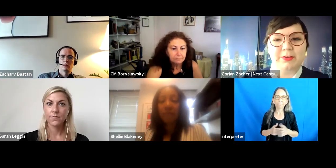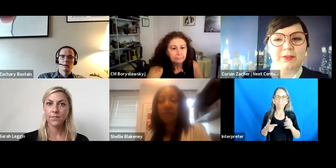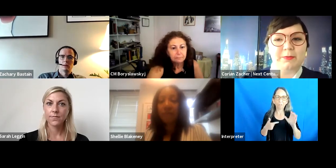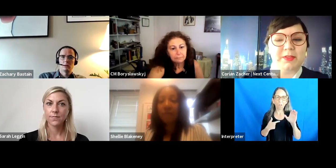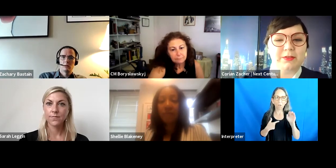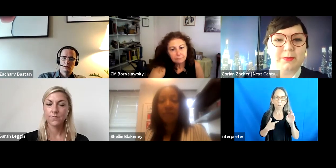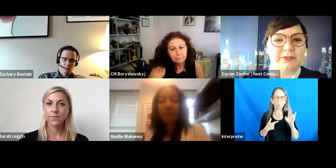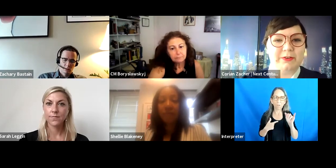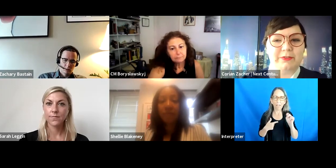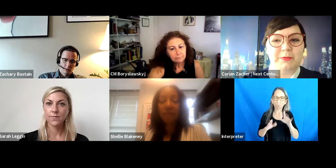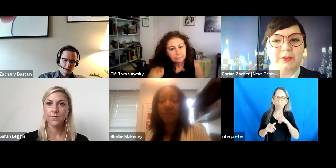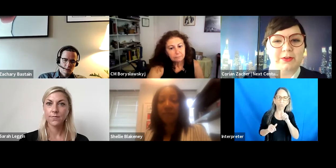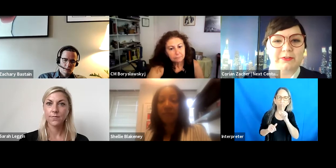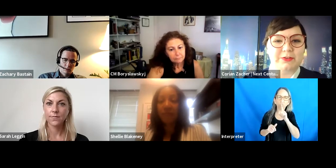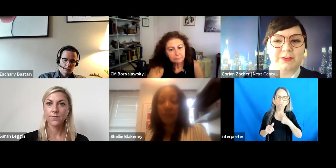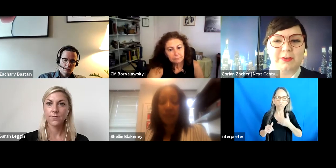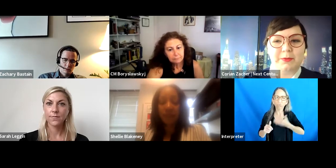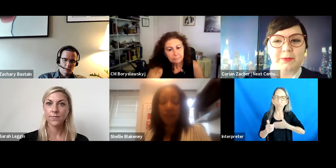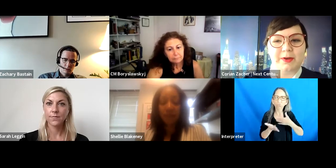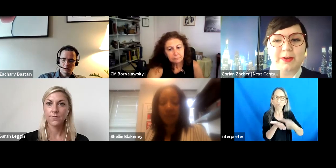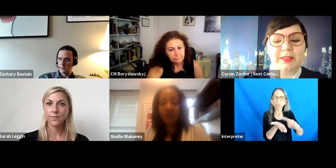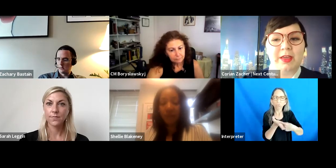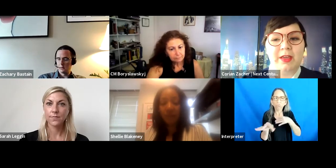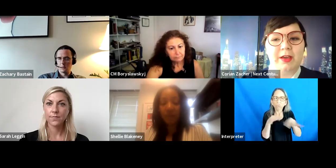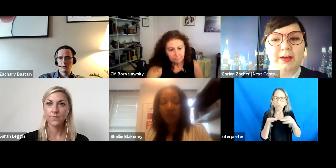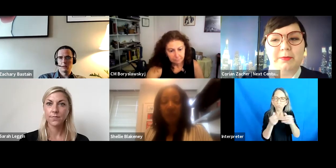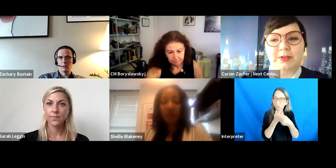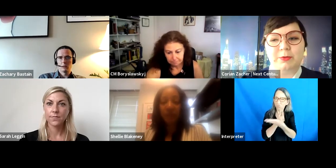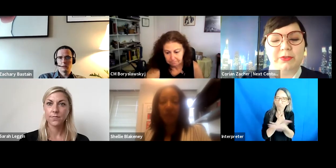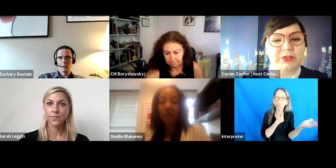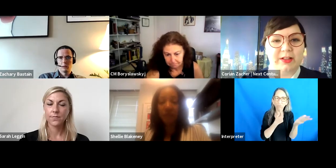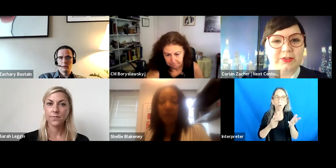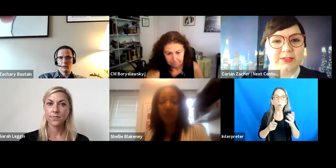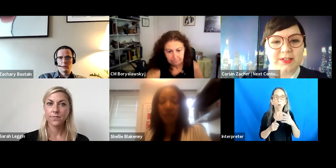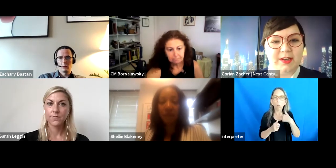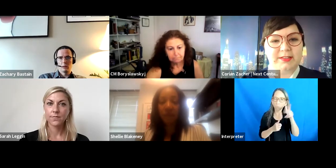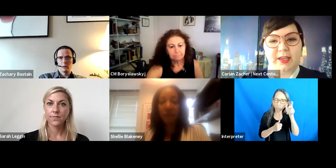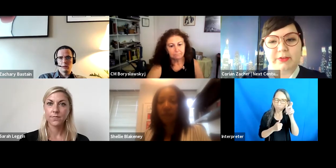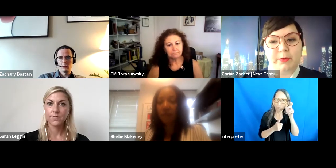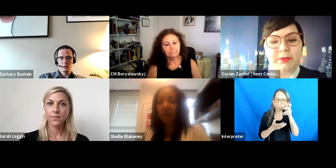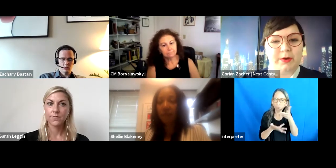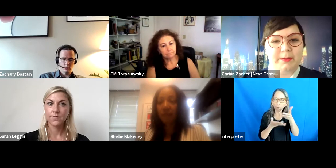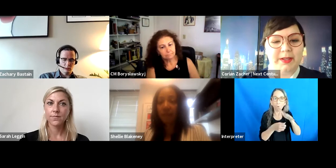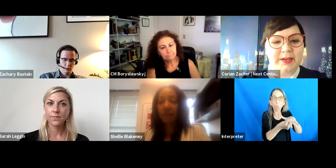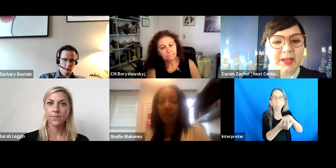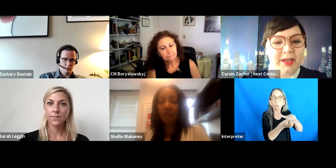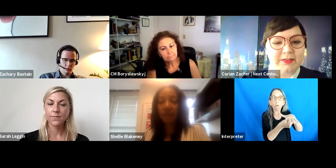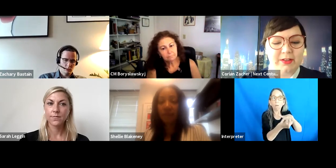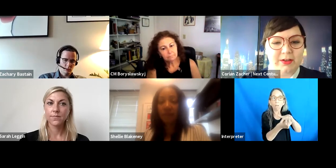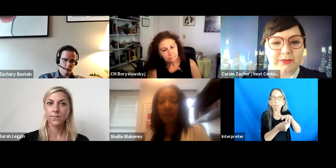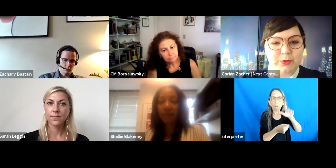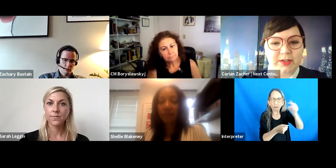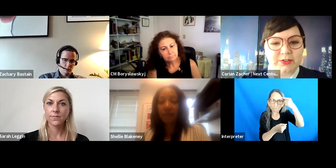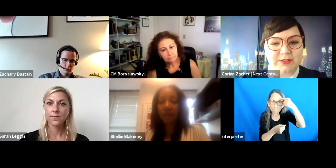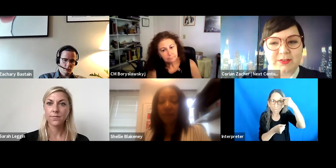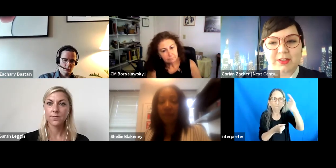to speak to some things that we've heard from the local officials that we work with. In terms of challenges to connecting everyone with broadband, I see a